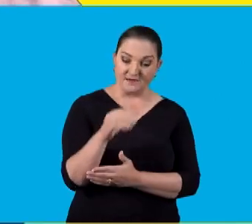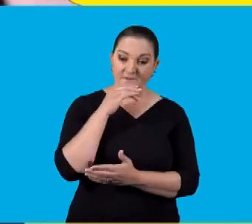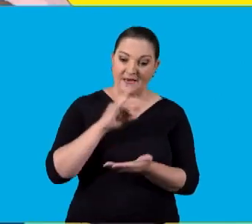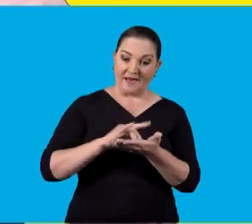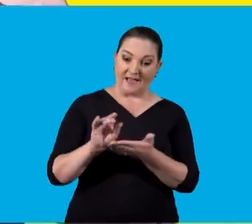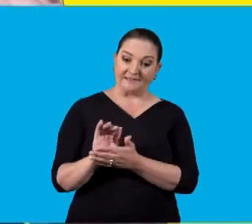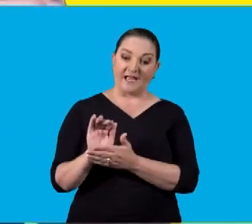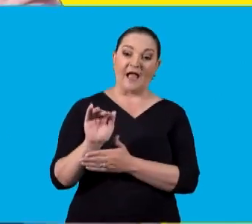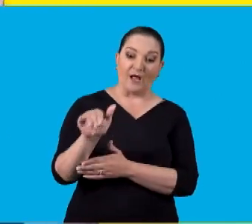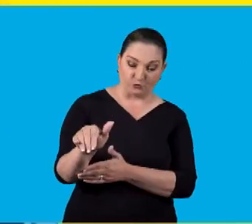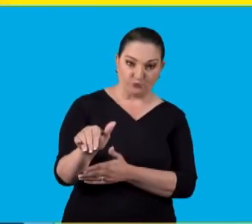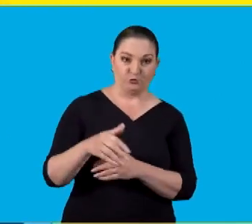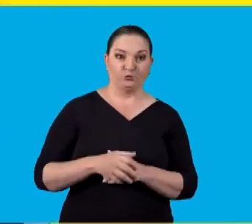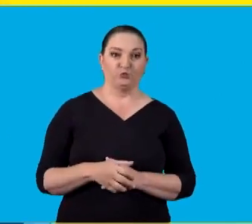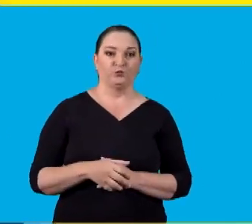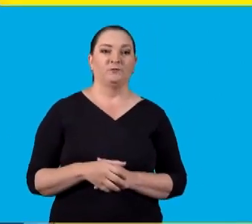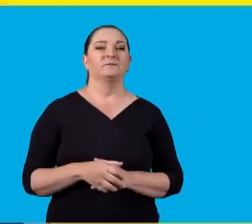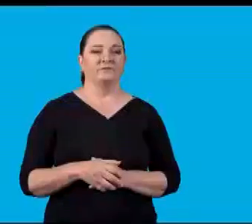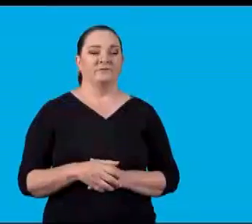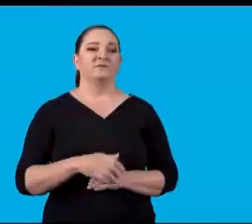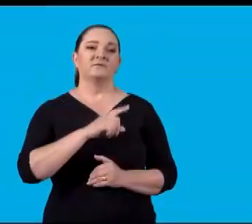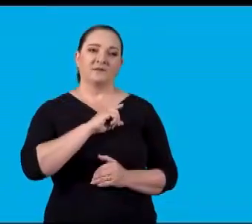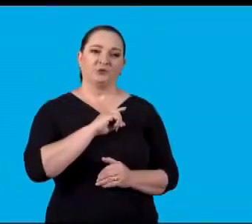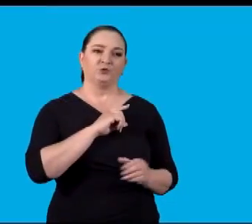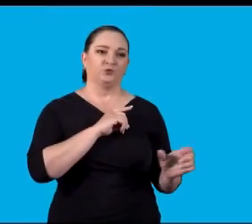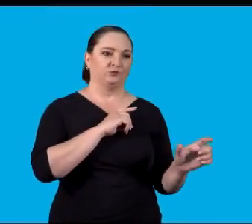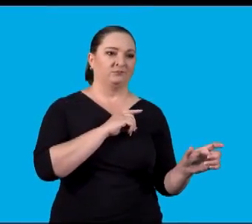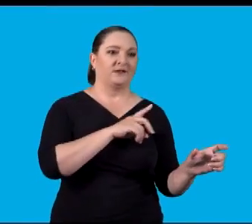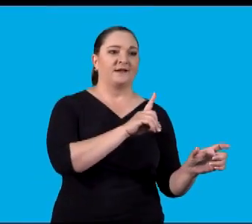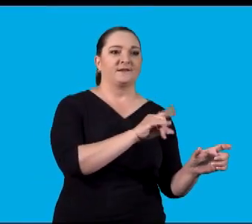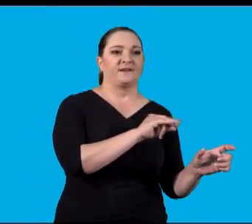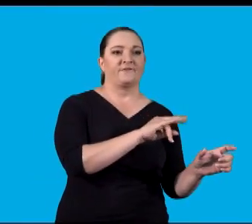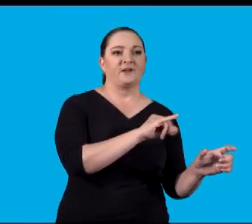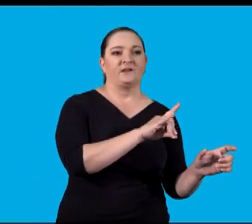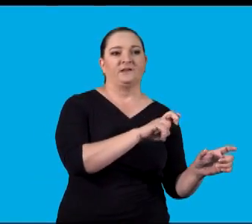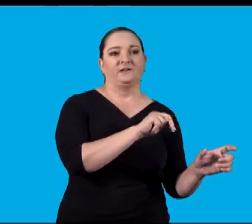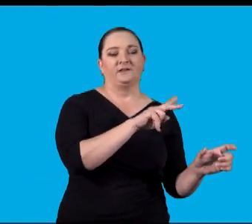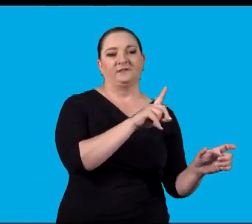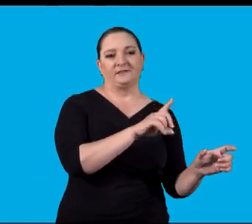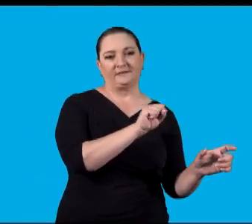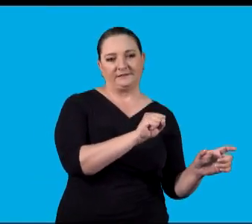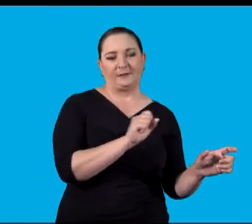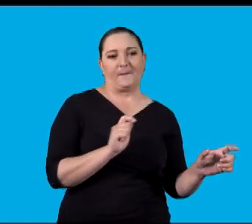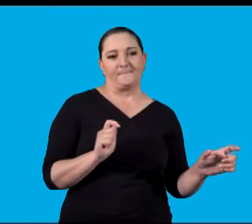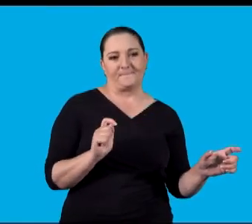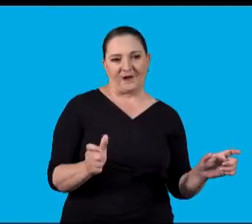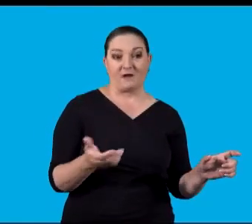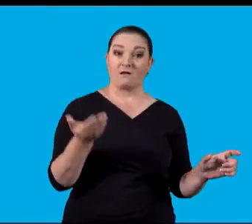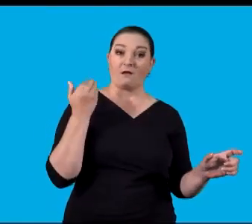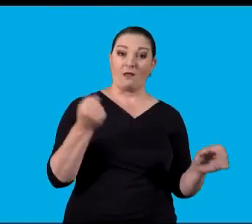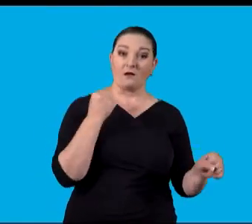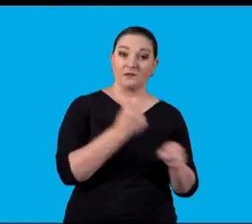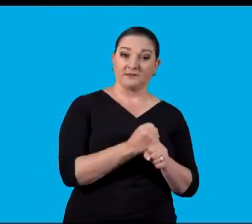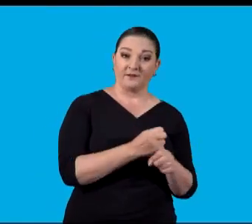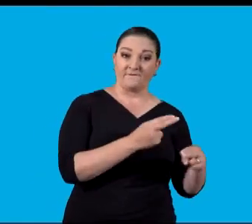cash outflow. So here we got our dividends paid. Last year's final plus this year's interim.